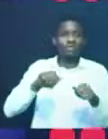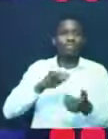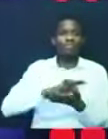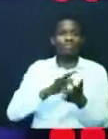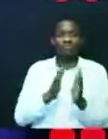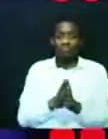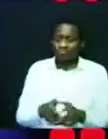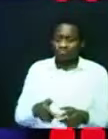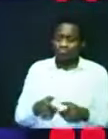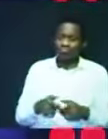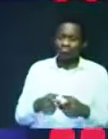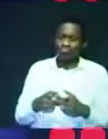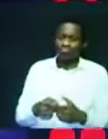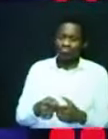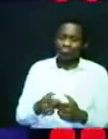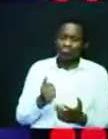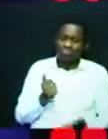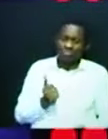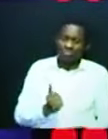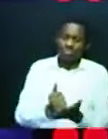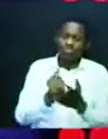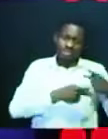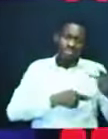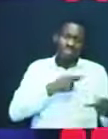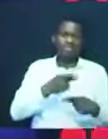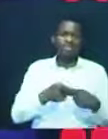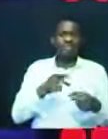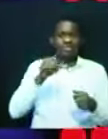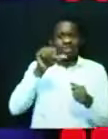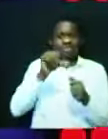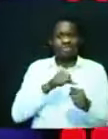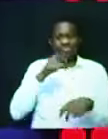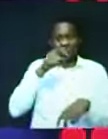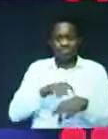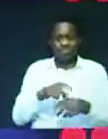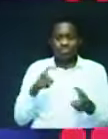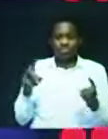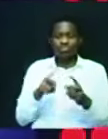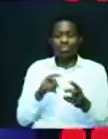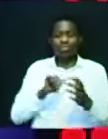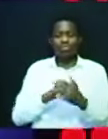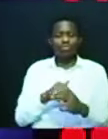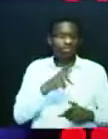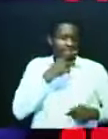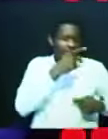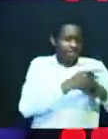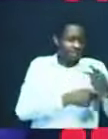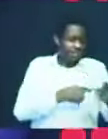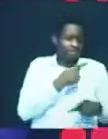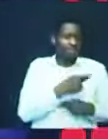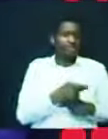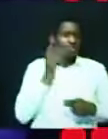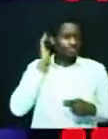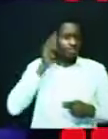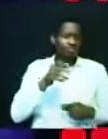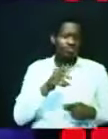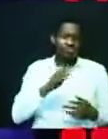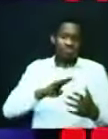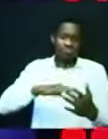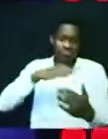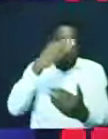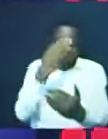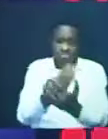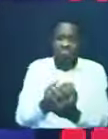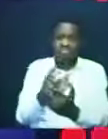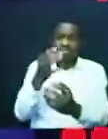every occasion, and through us, your generosity will result in thanksgiving to